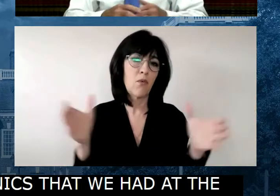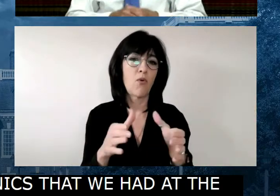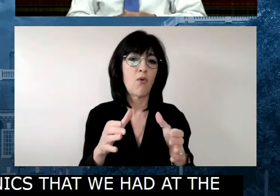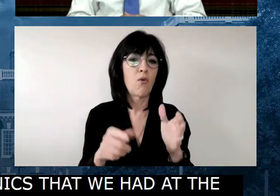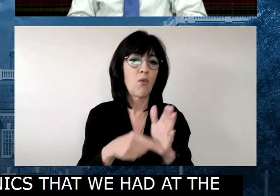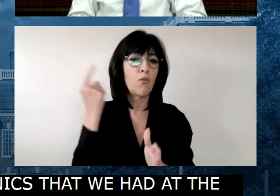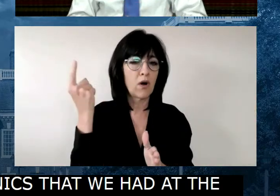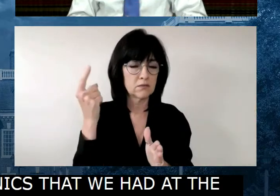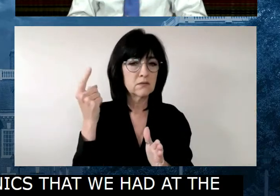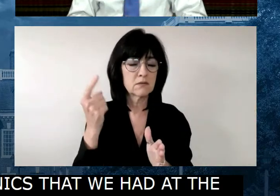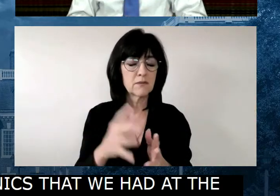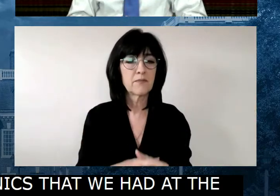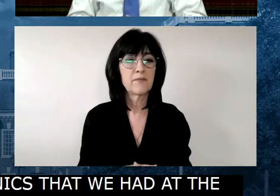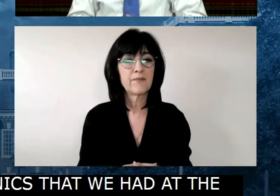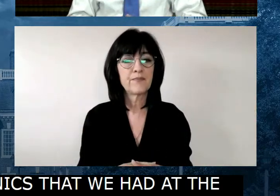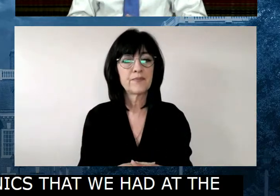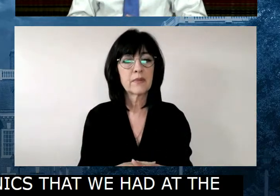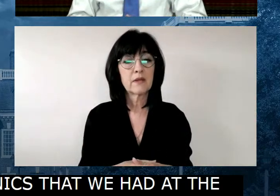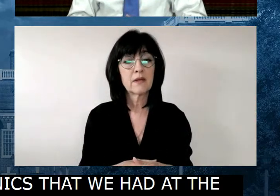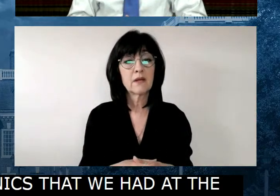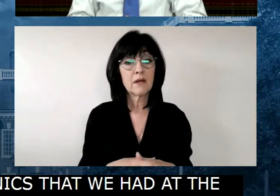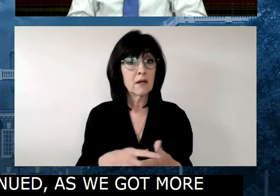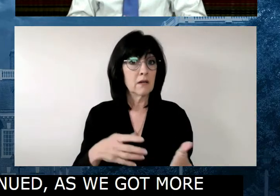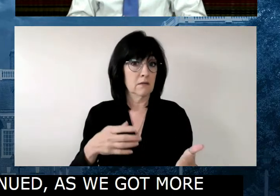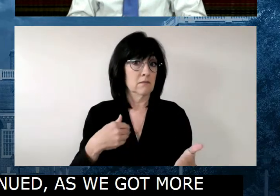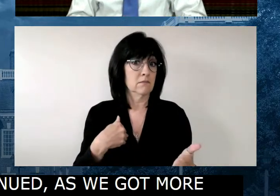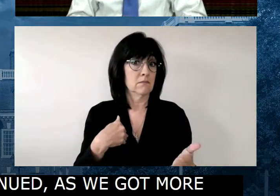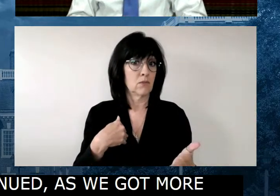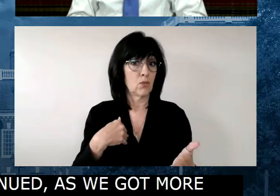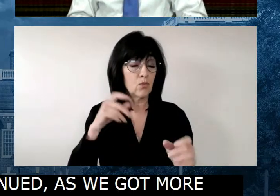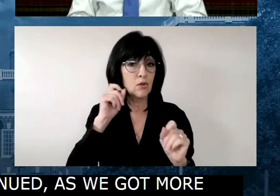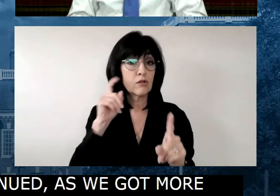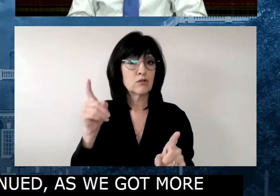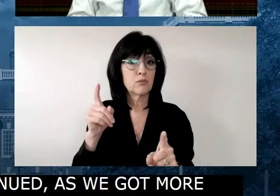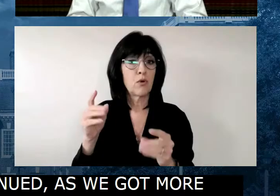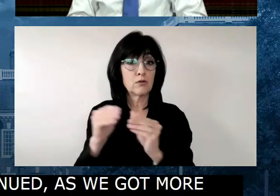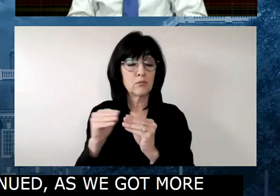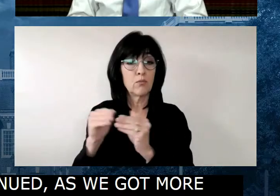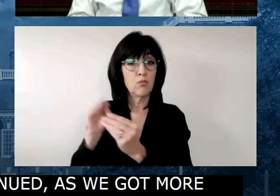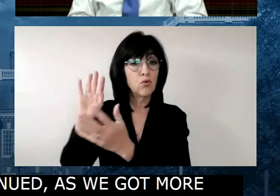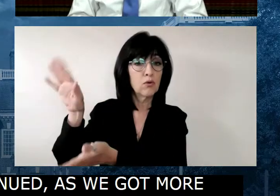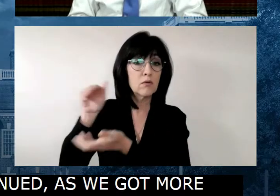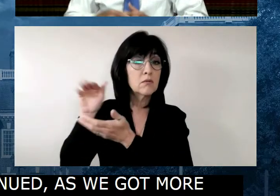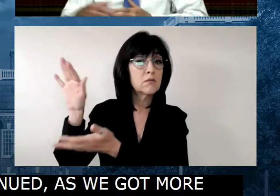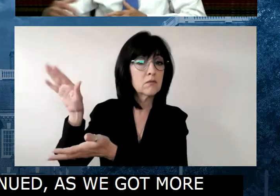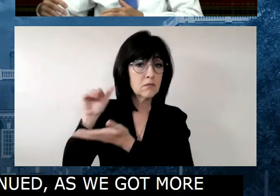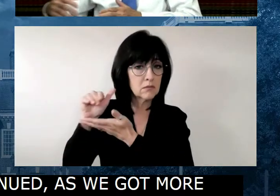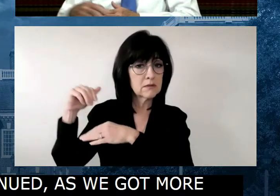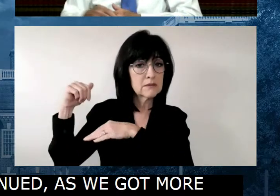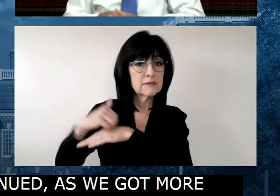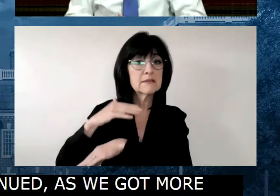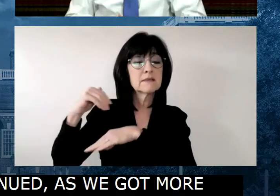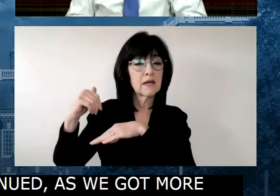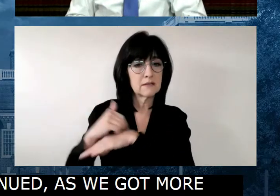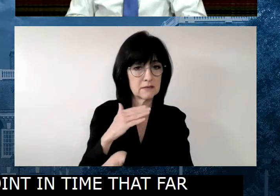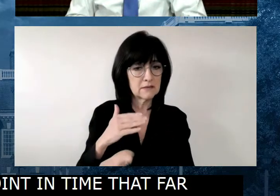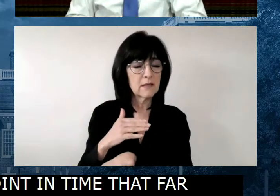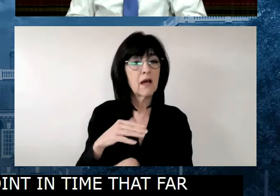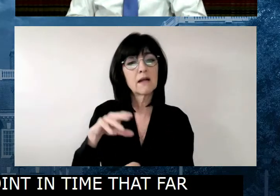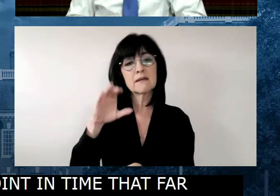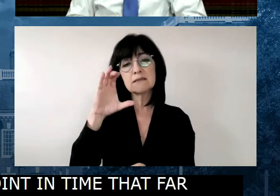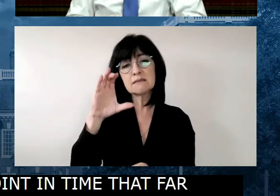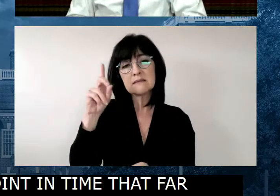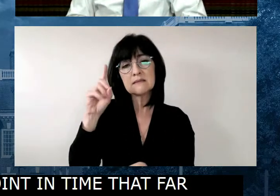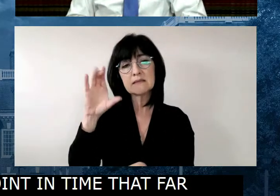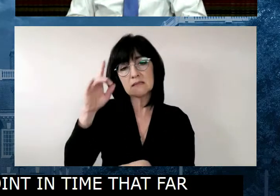this point in time that far exceeded our supply, and as our supply increased through the CDC, you can see the administration of the